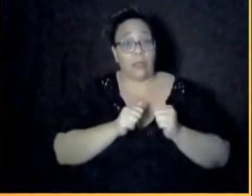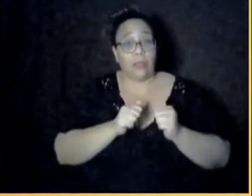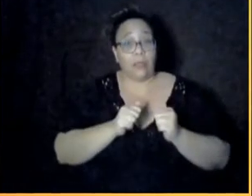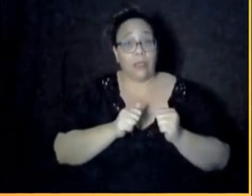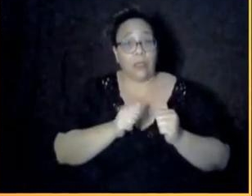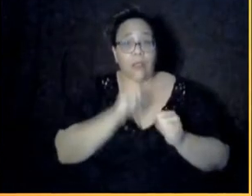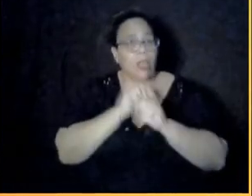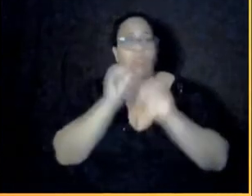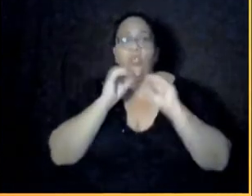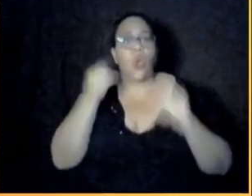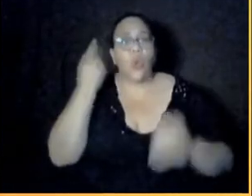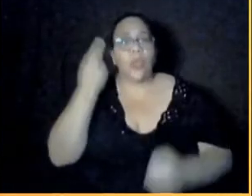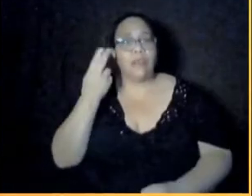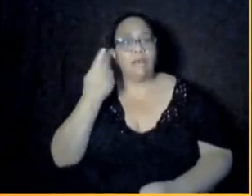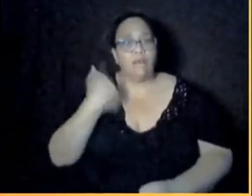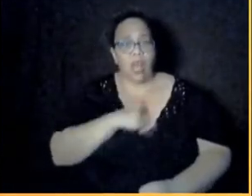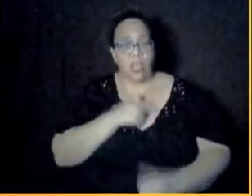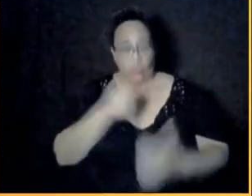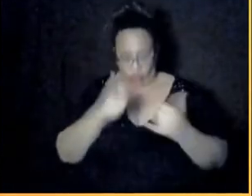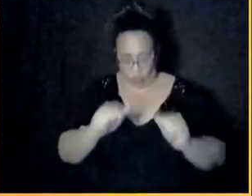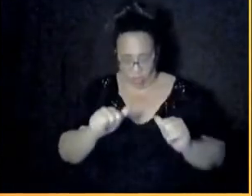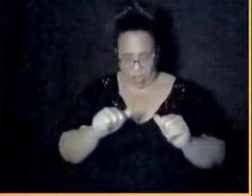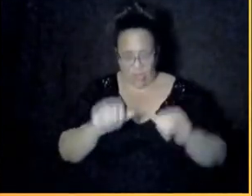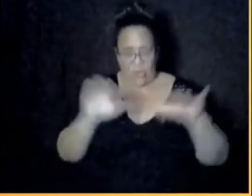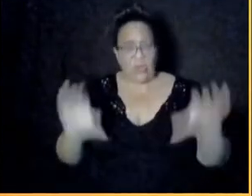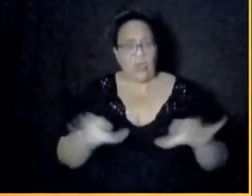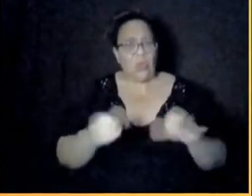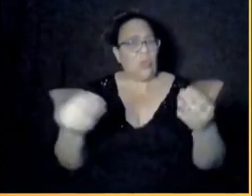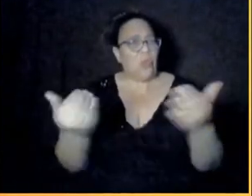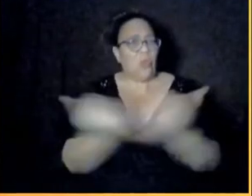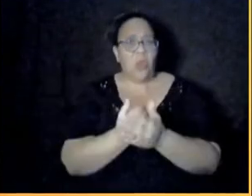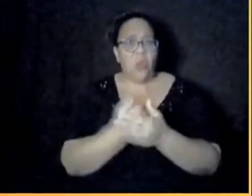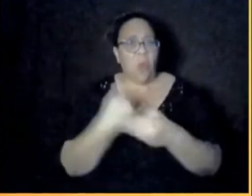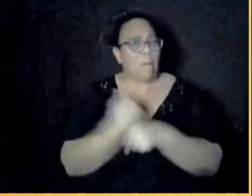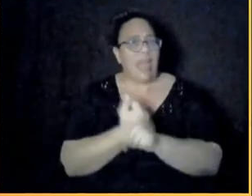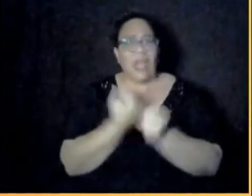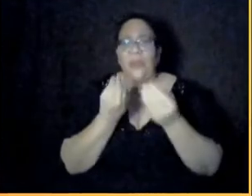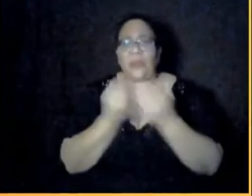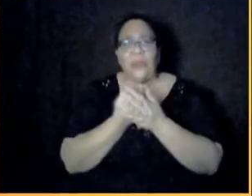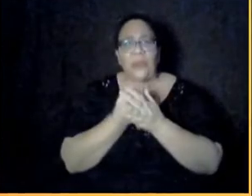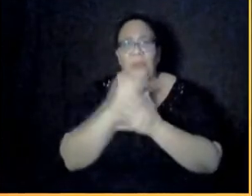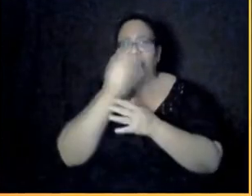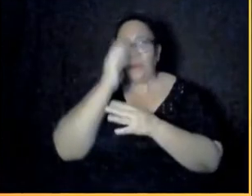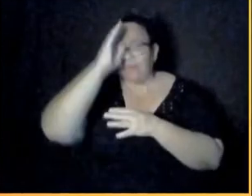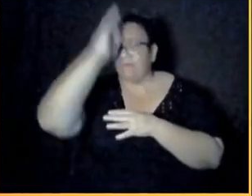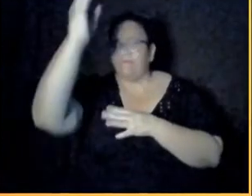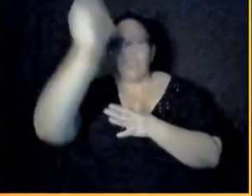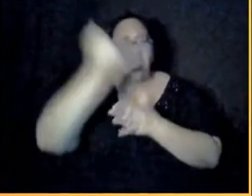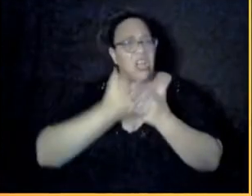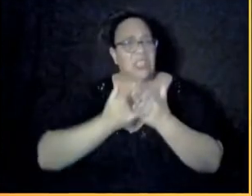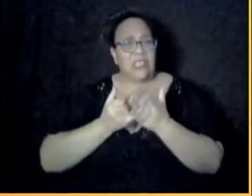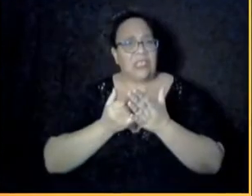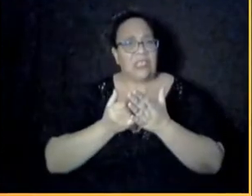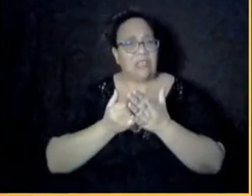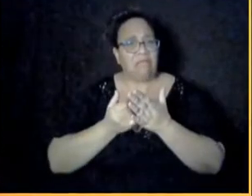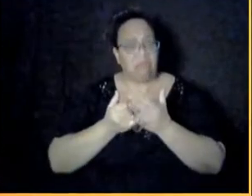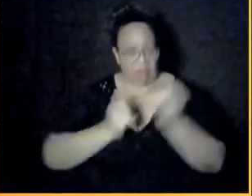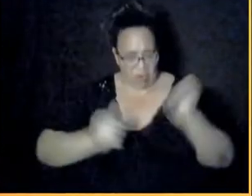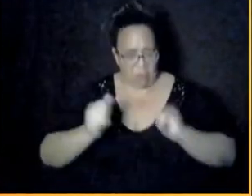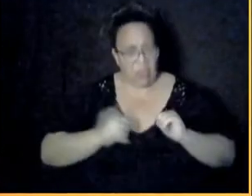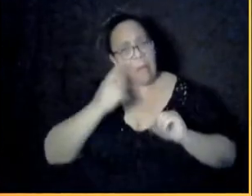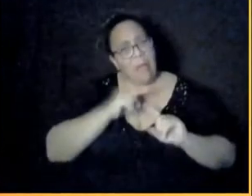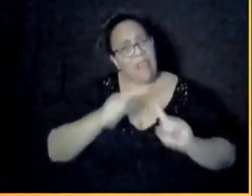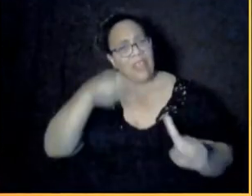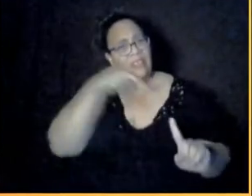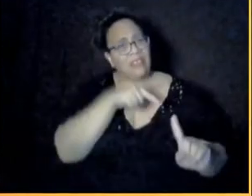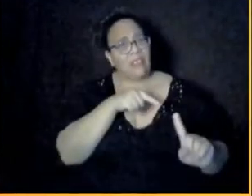no reason for us to try to do anything new or to create a new artistic piece, because that piece by Mojo stands the